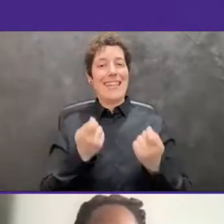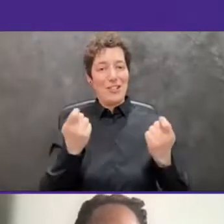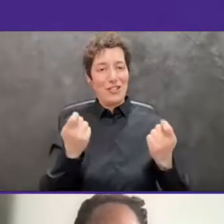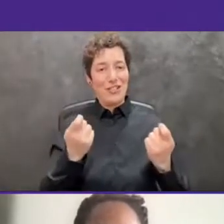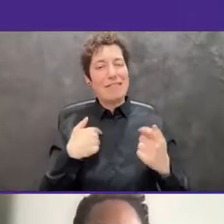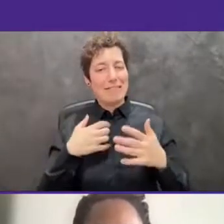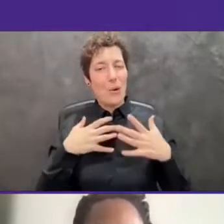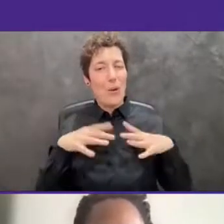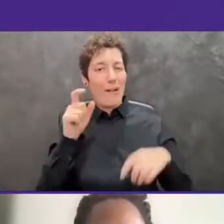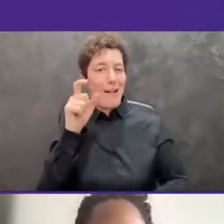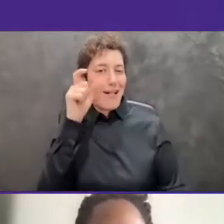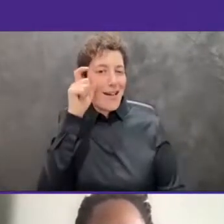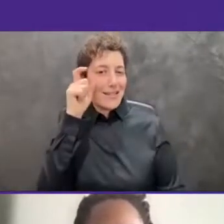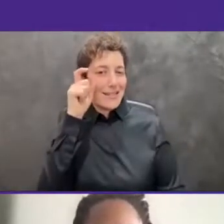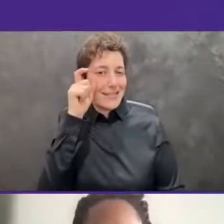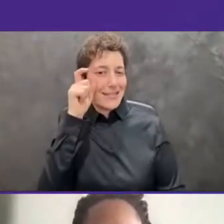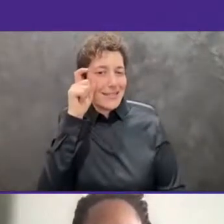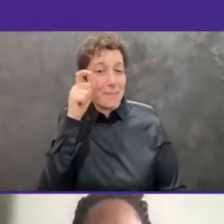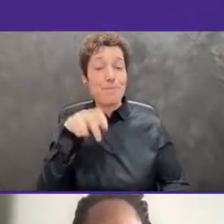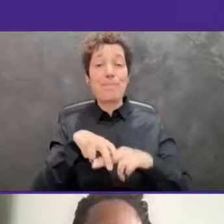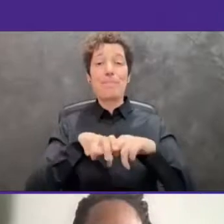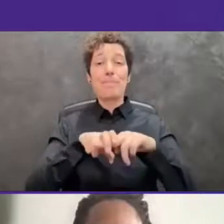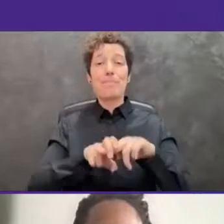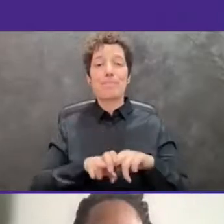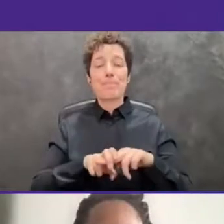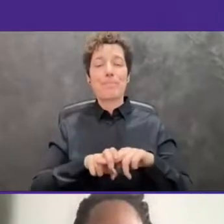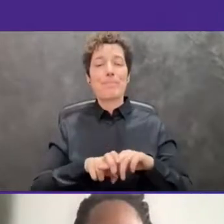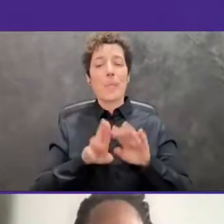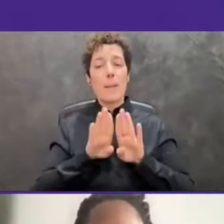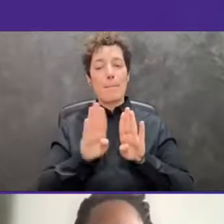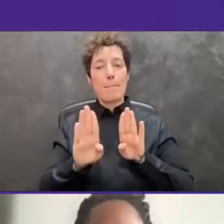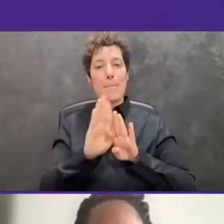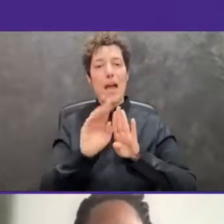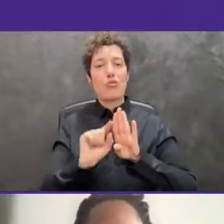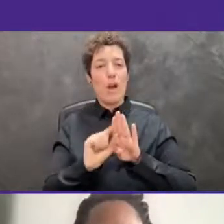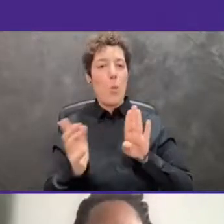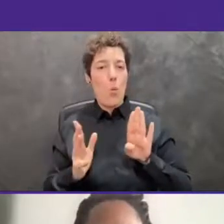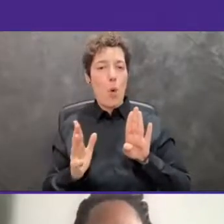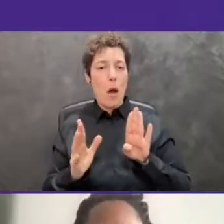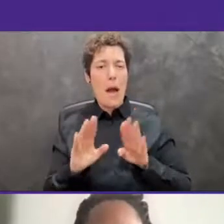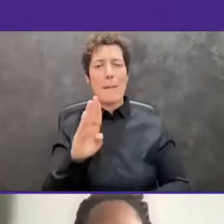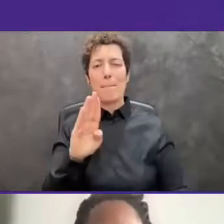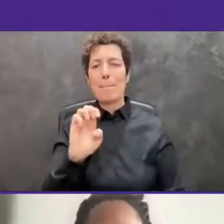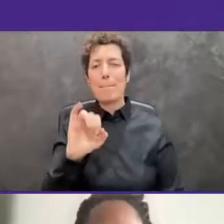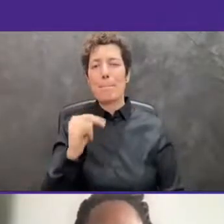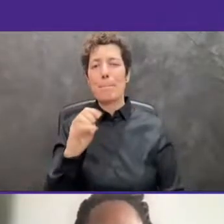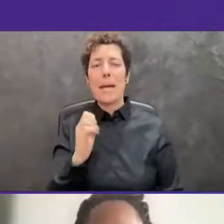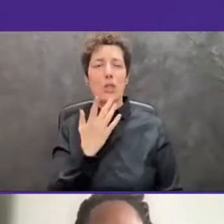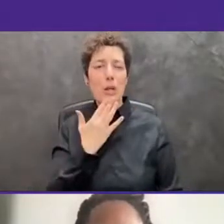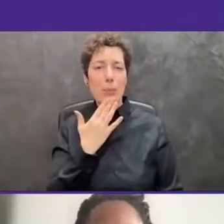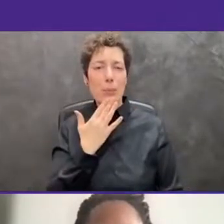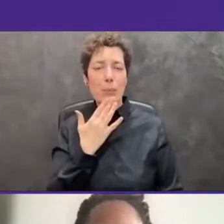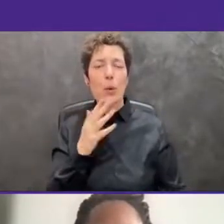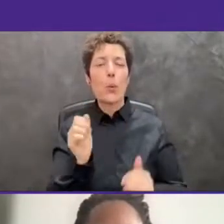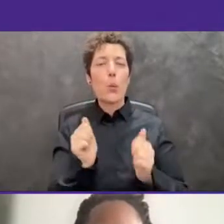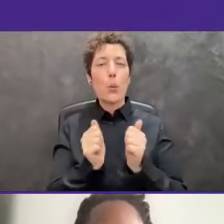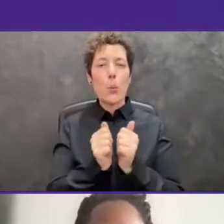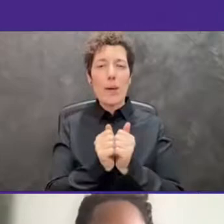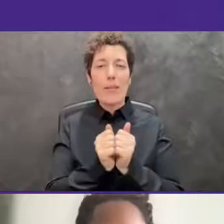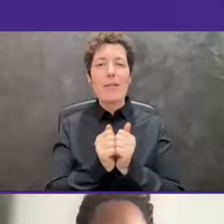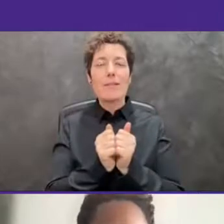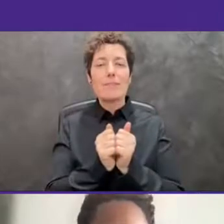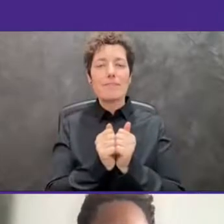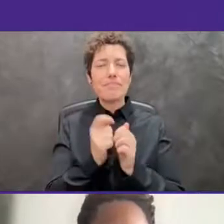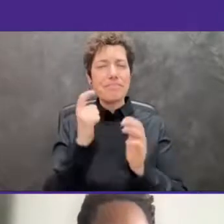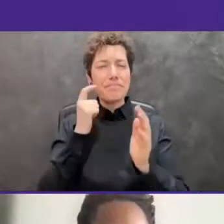glasses. I am sitting in front of a beige background with, you